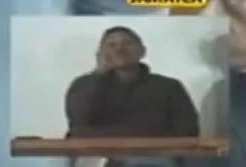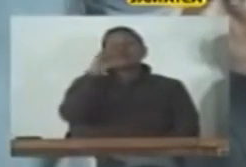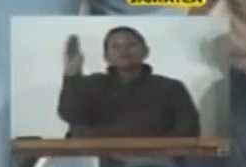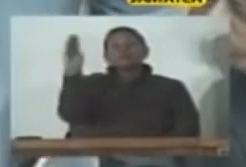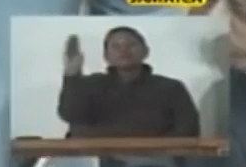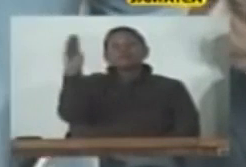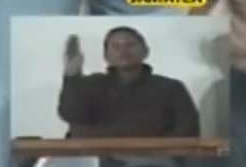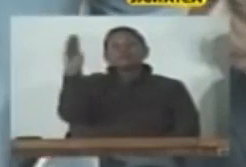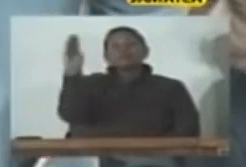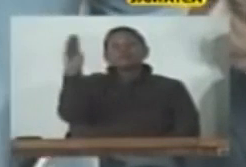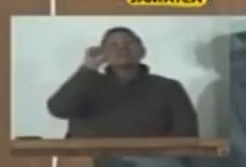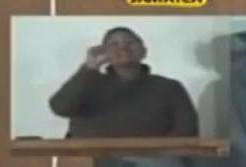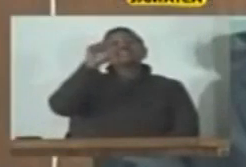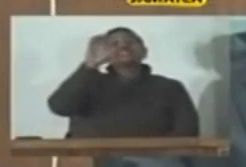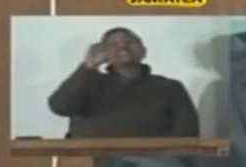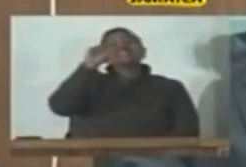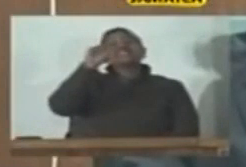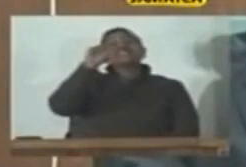1.5.